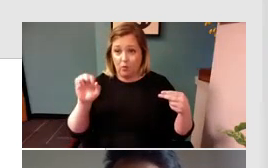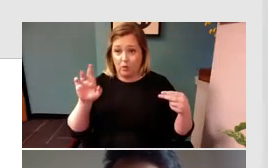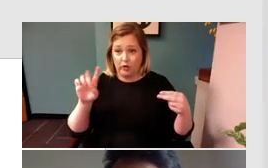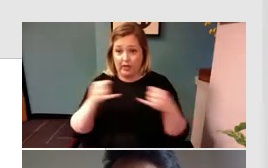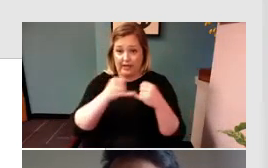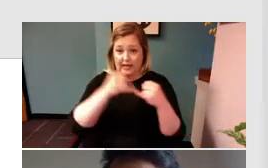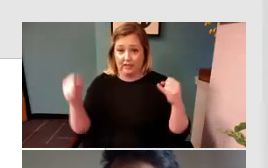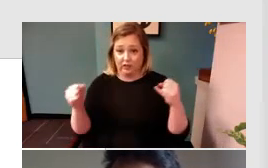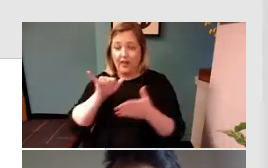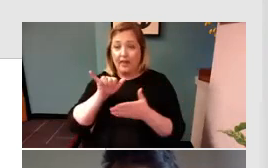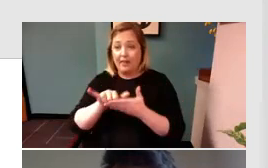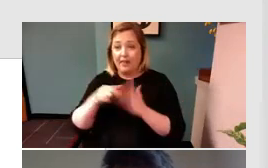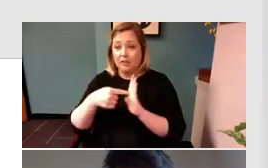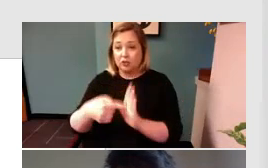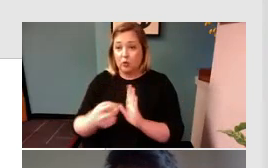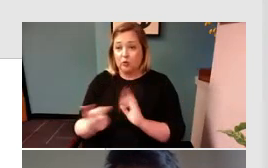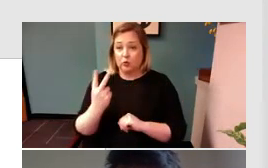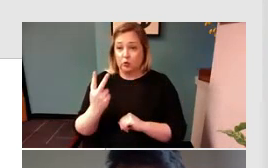two cycles in this particular